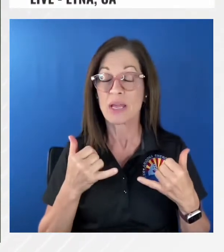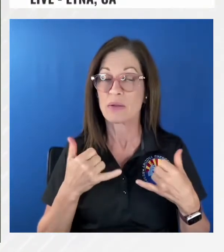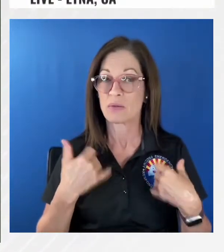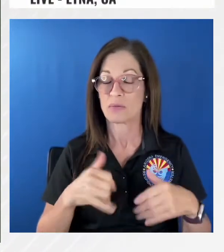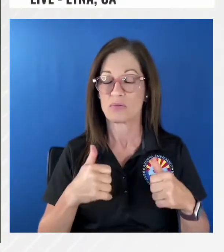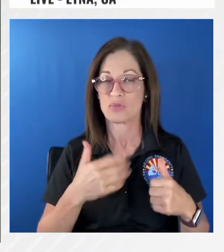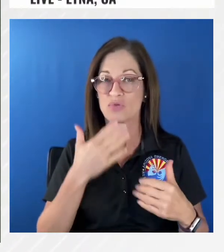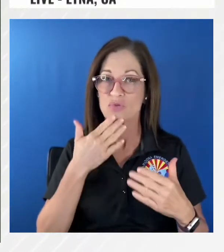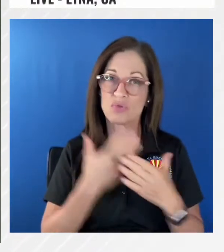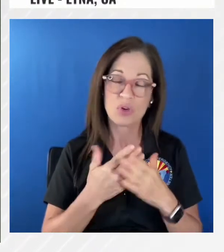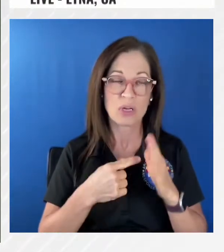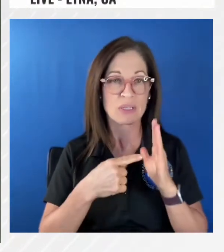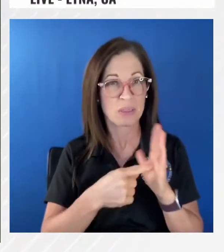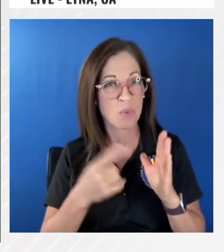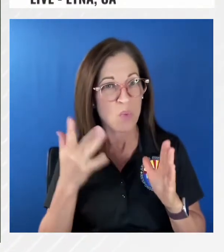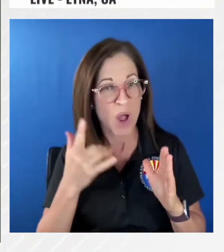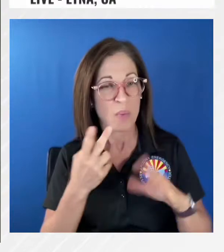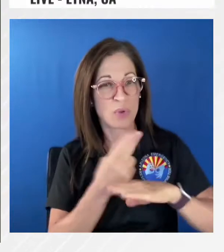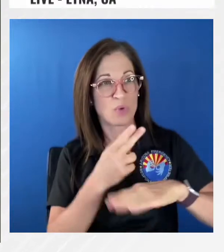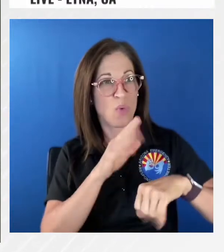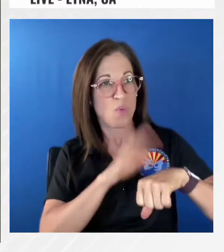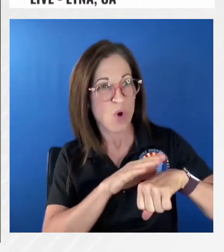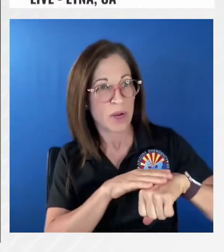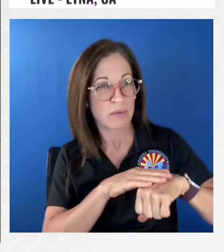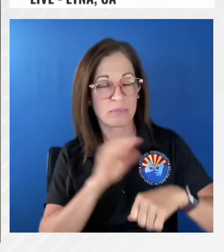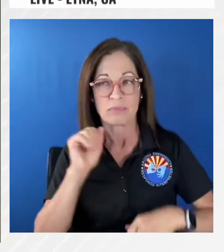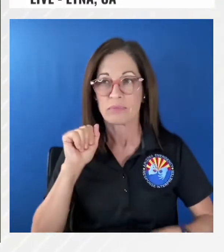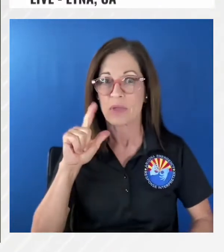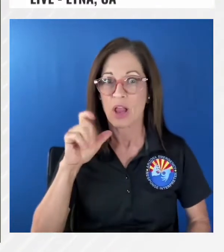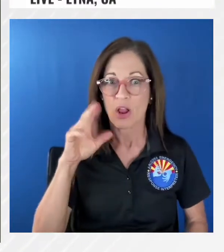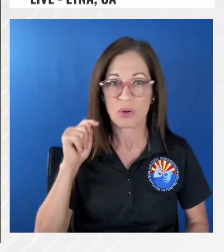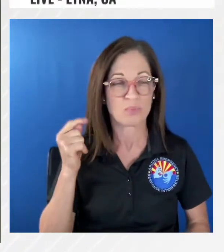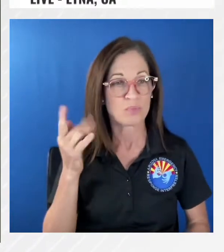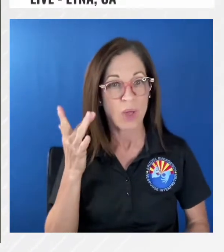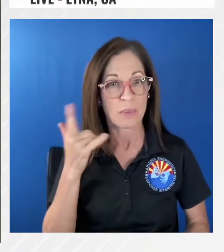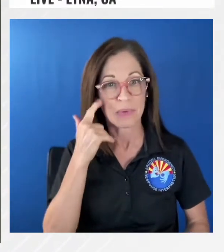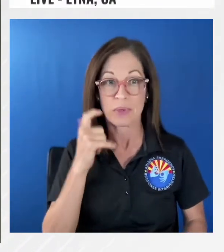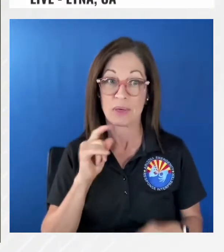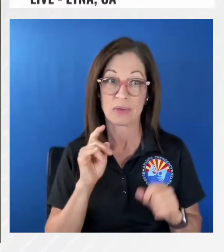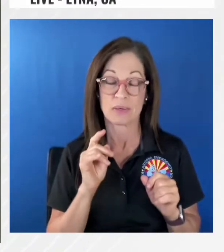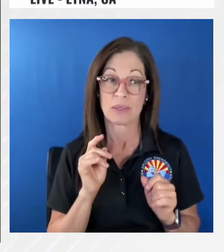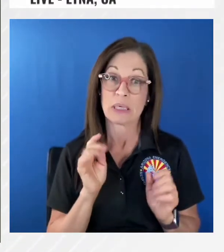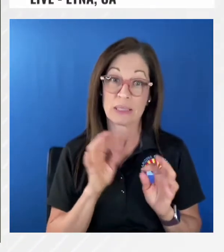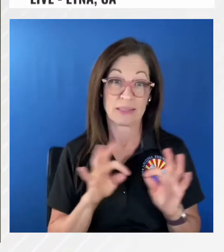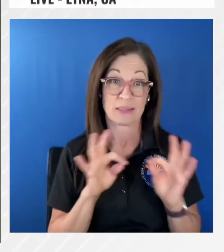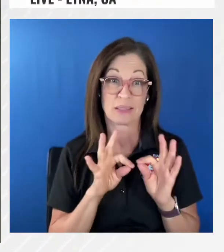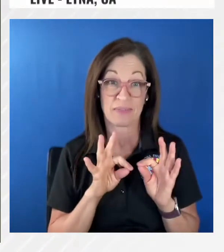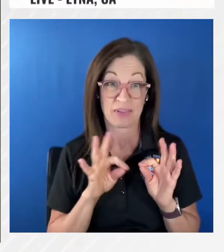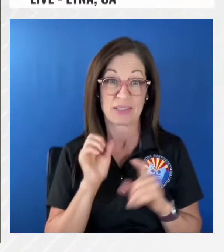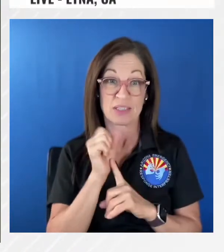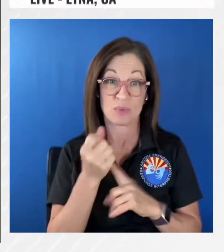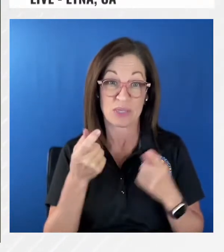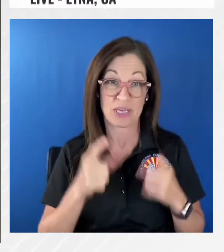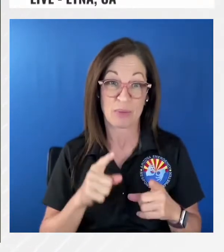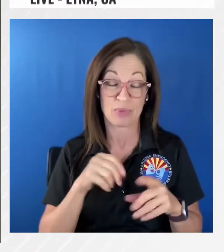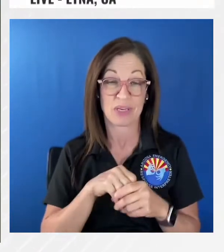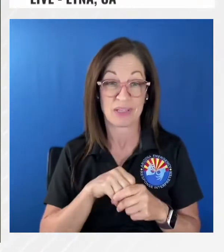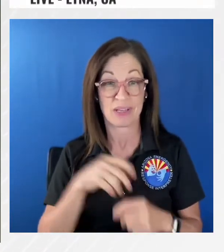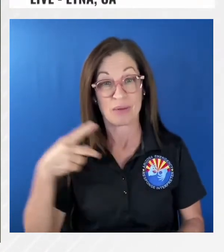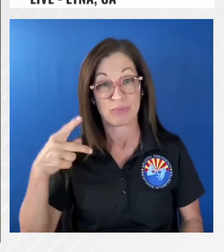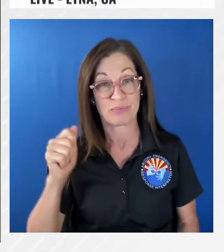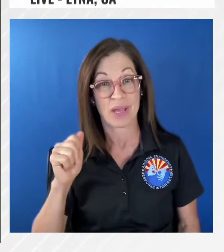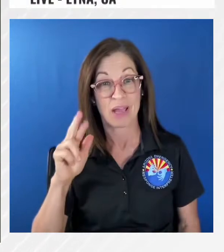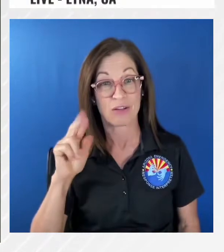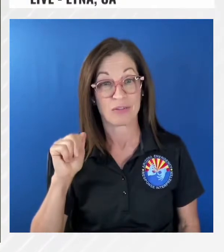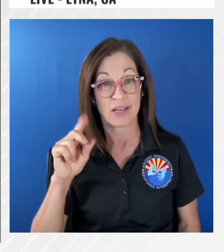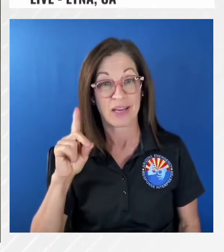we use warnings and alerts. We had a significant incident on the other side of the county in the Paradise Fire. So watch